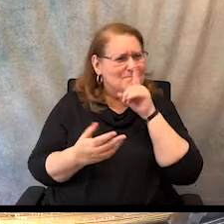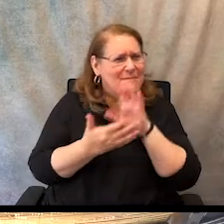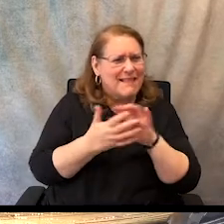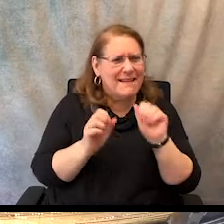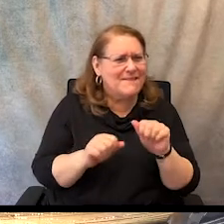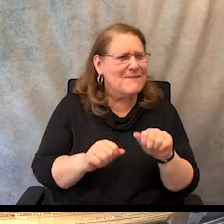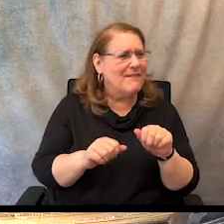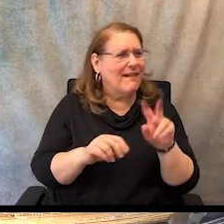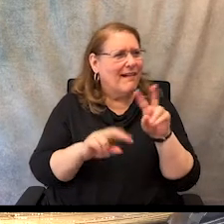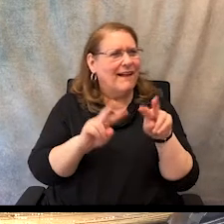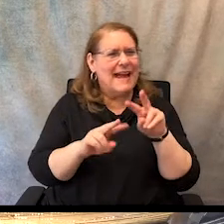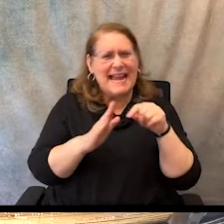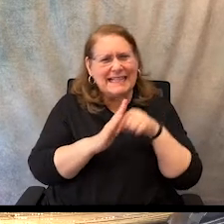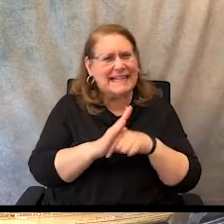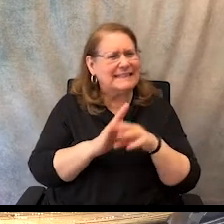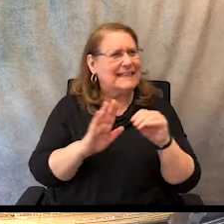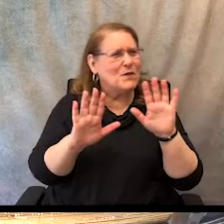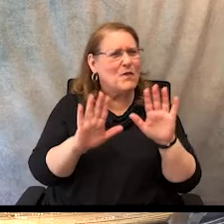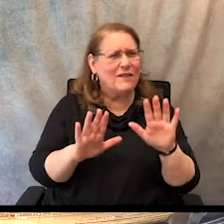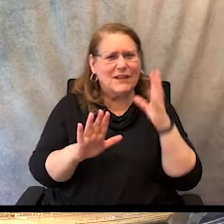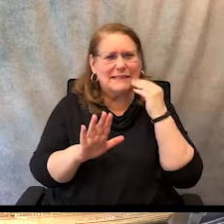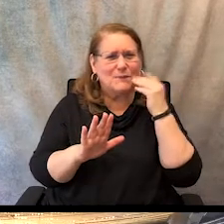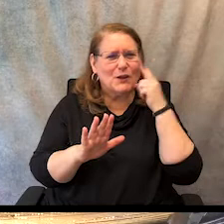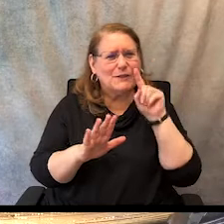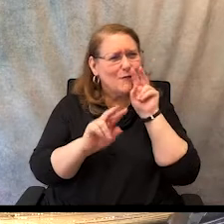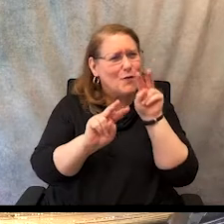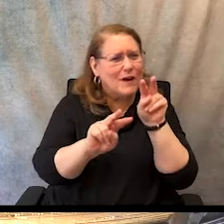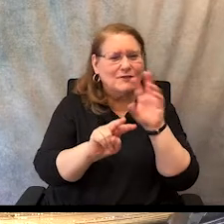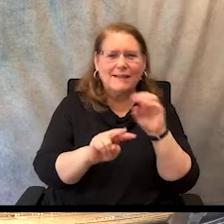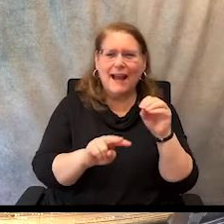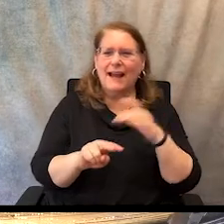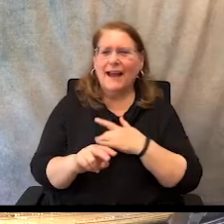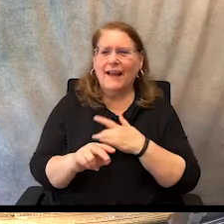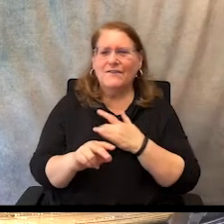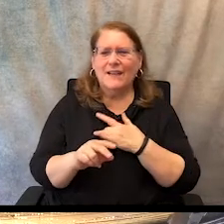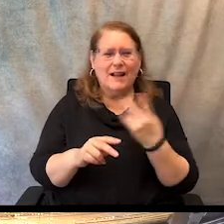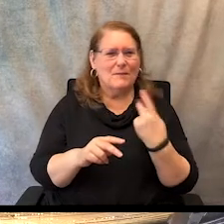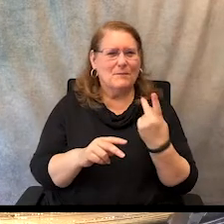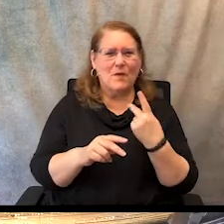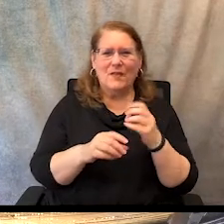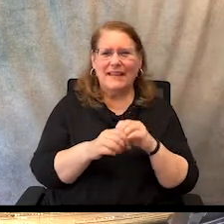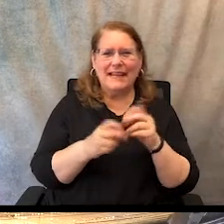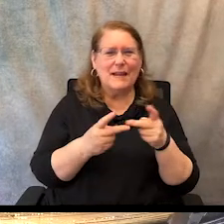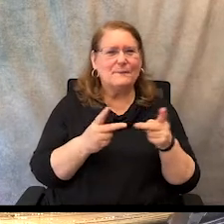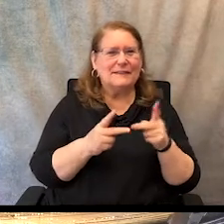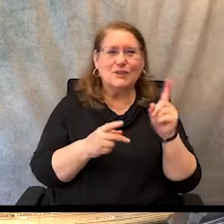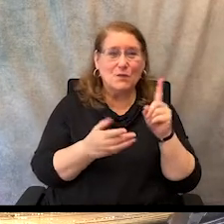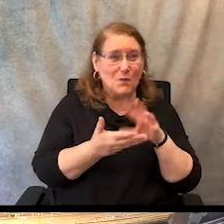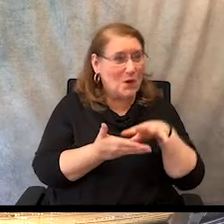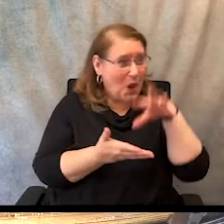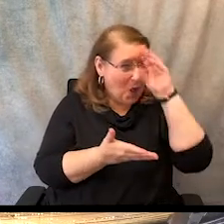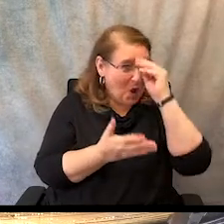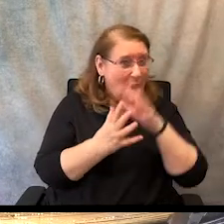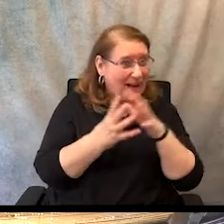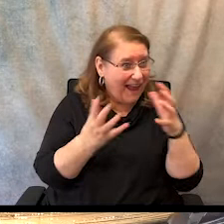and very intense viewing experience. And I feel like we both, as viewers, are put in a position in which we learn